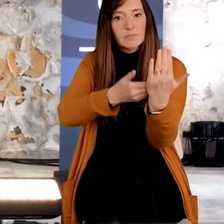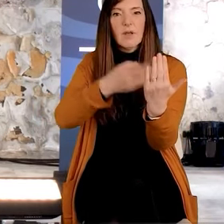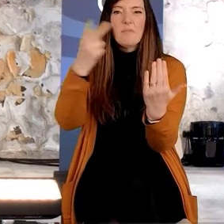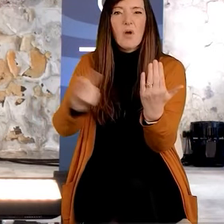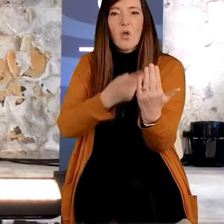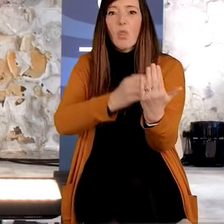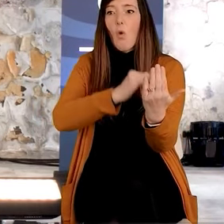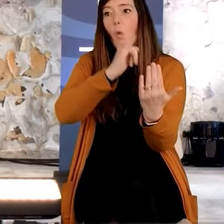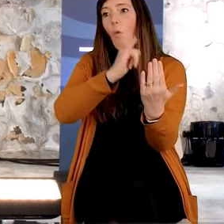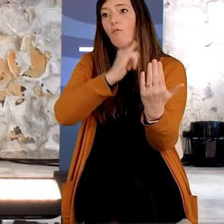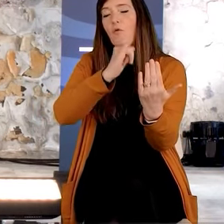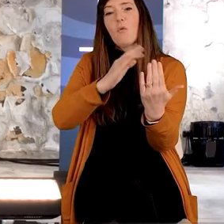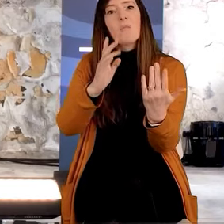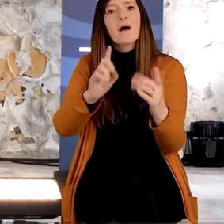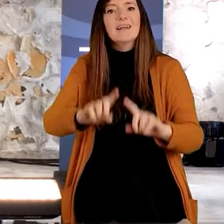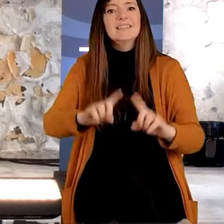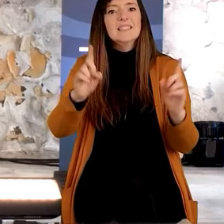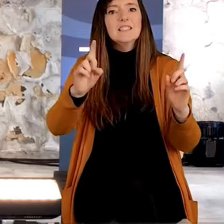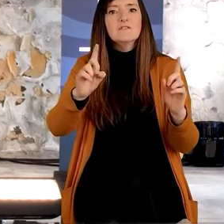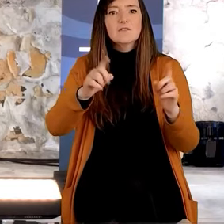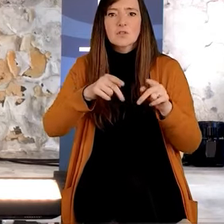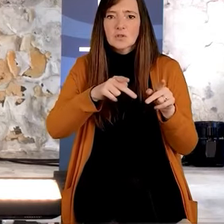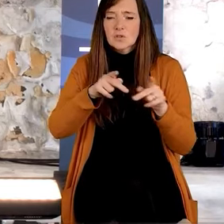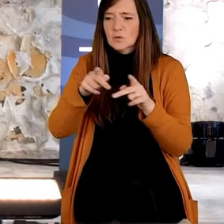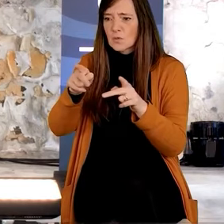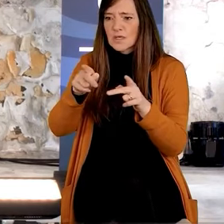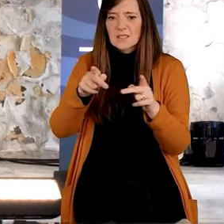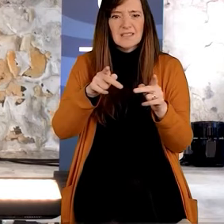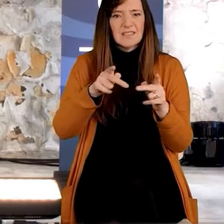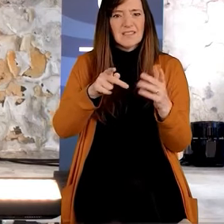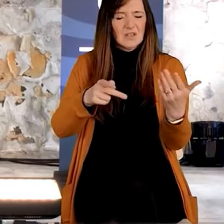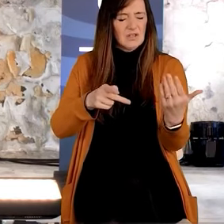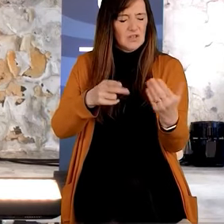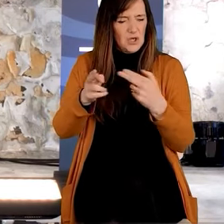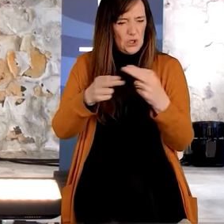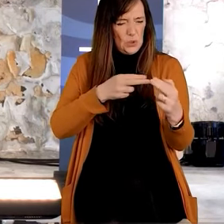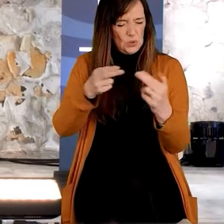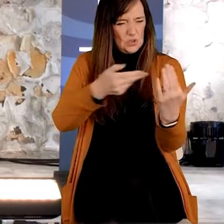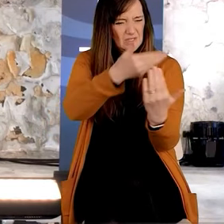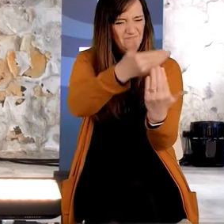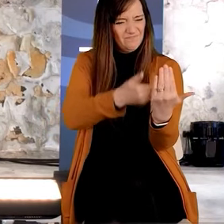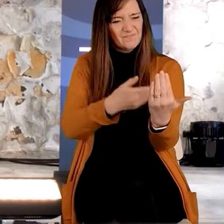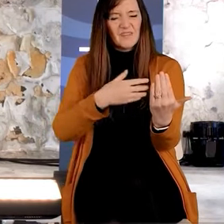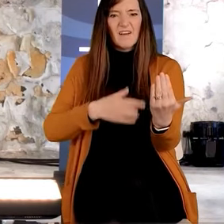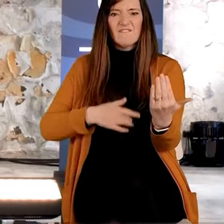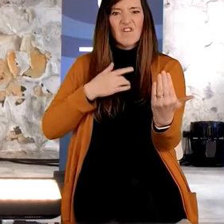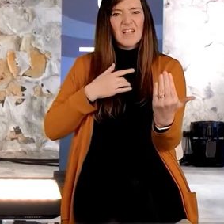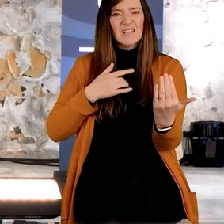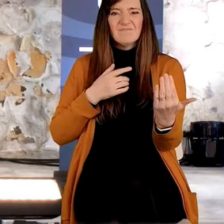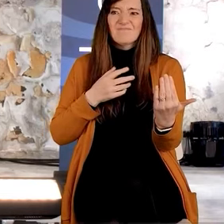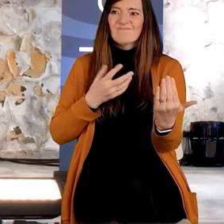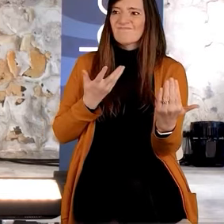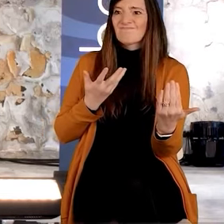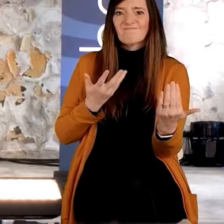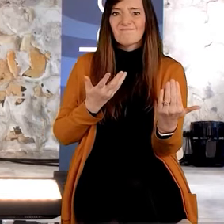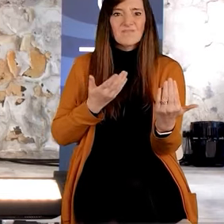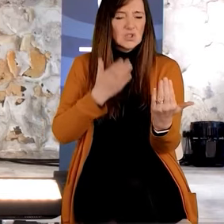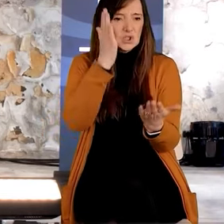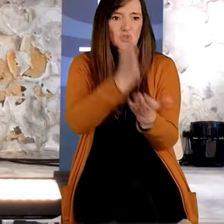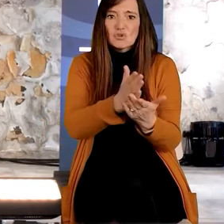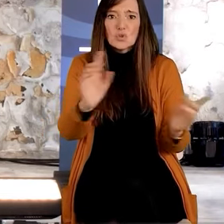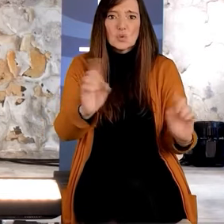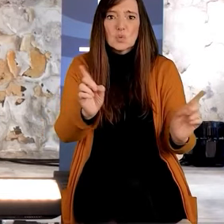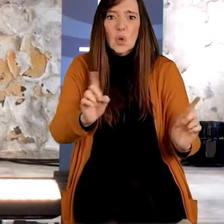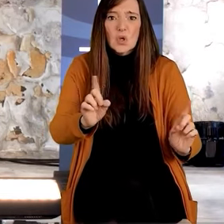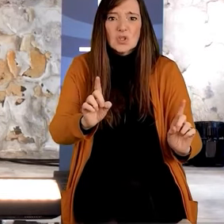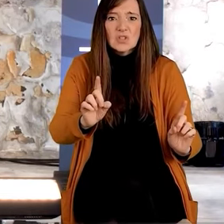ways. And you get these news feeds and you think, I wish I knew the truth. I read two major sources of news